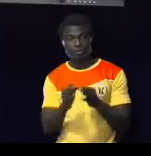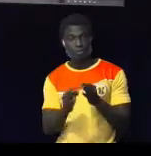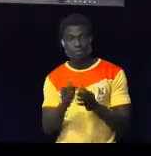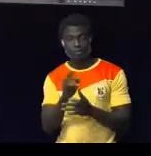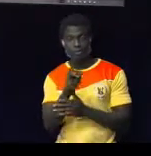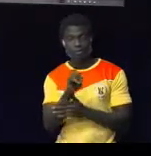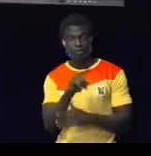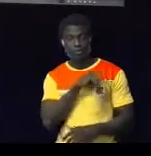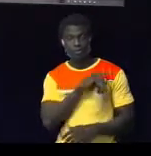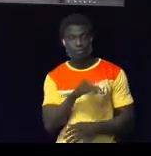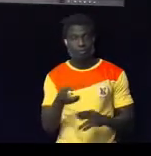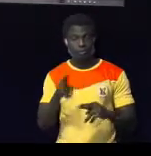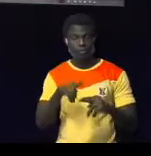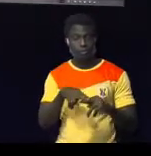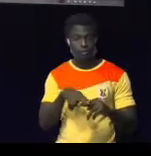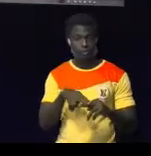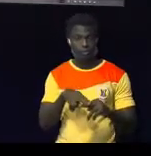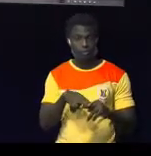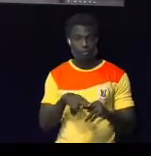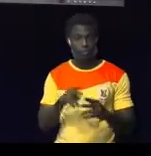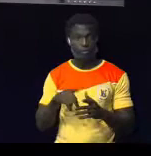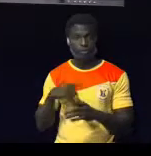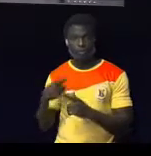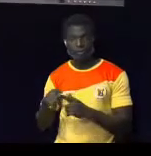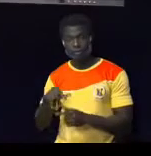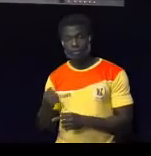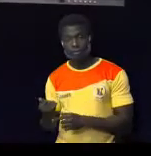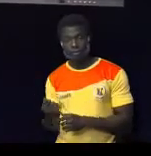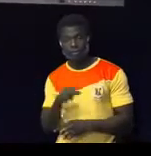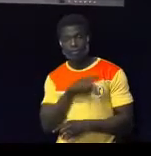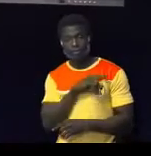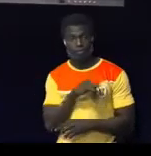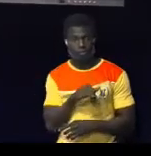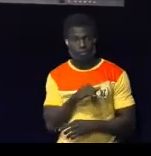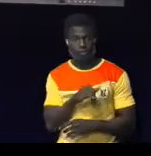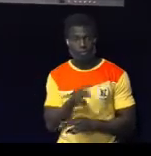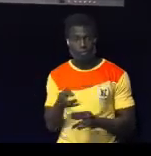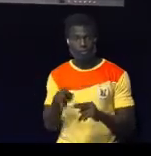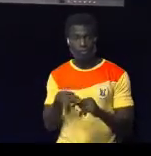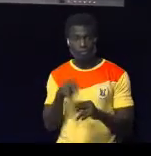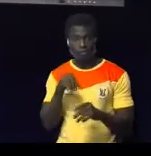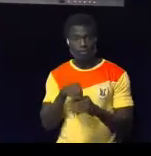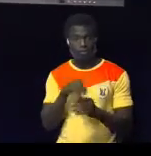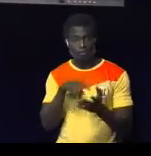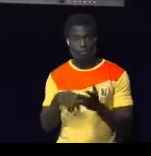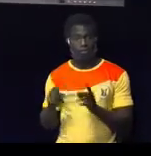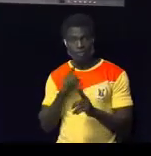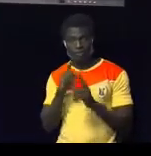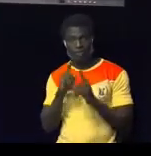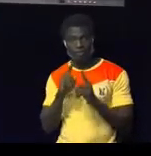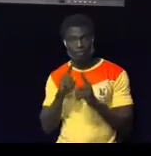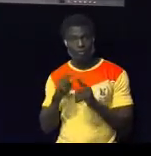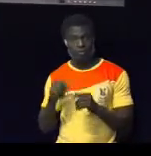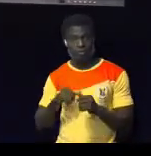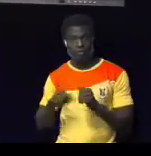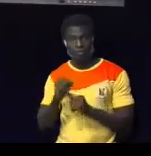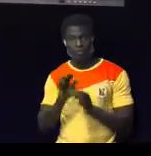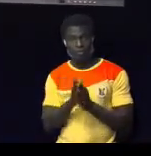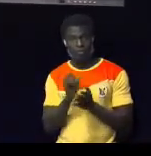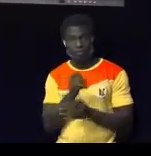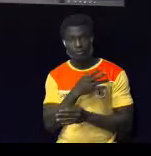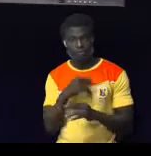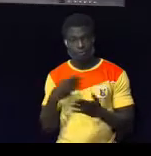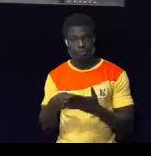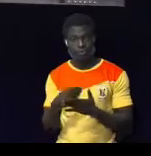right? If the one quantity increases, then the other quantity increases. In this case, we're talking about the books and